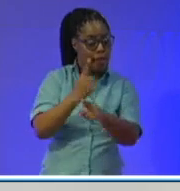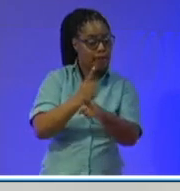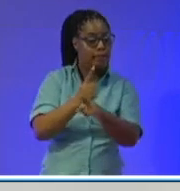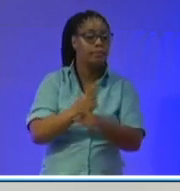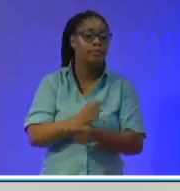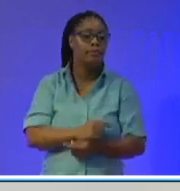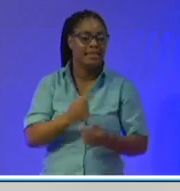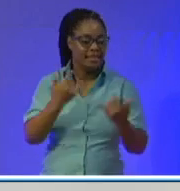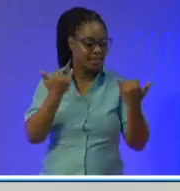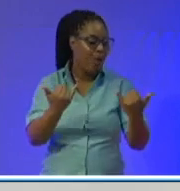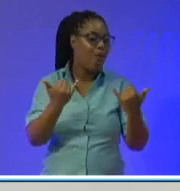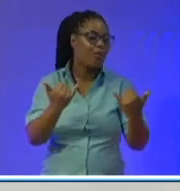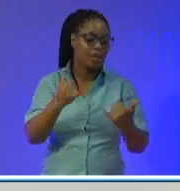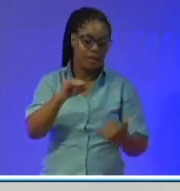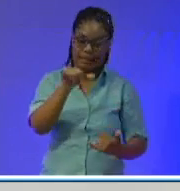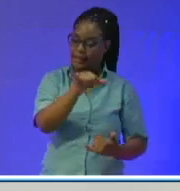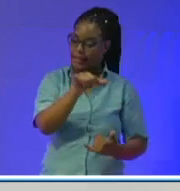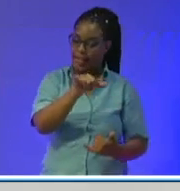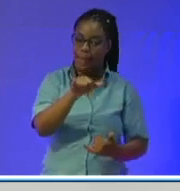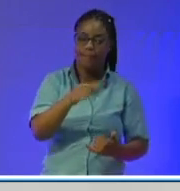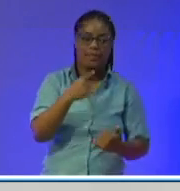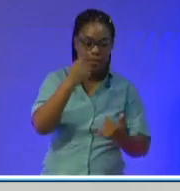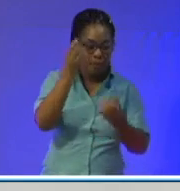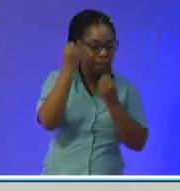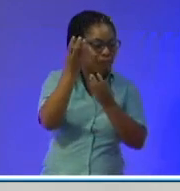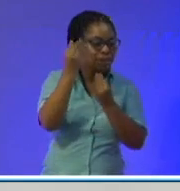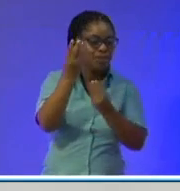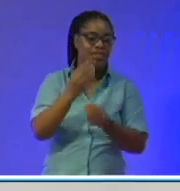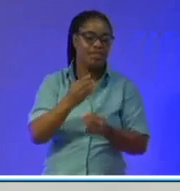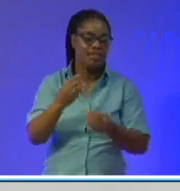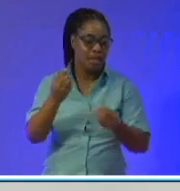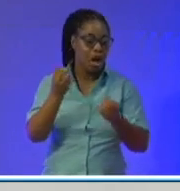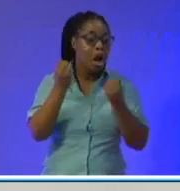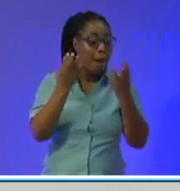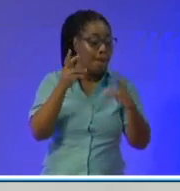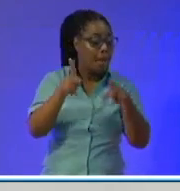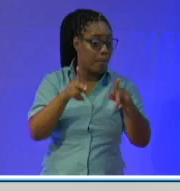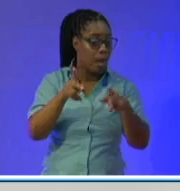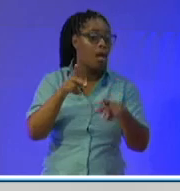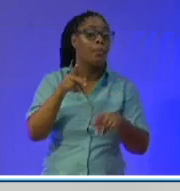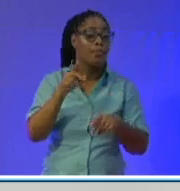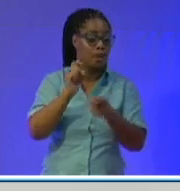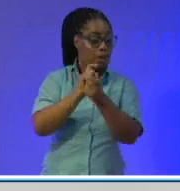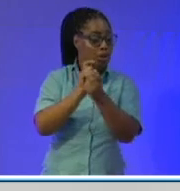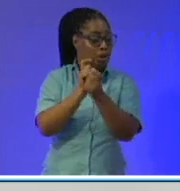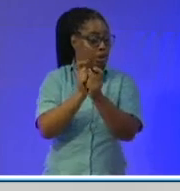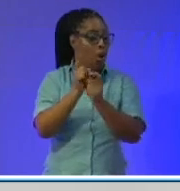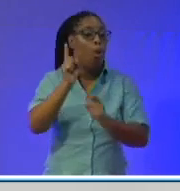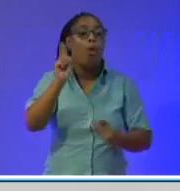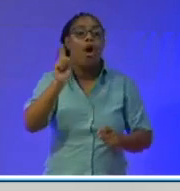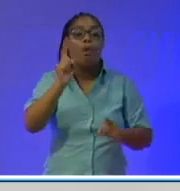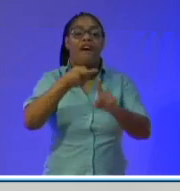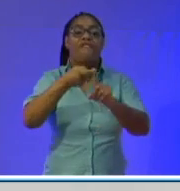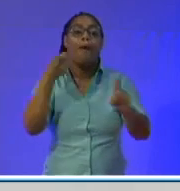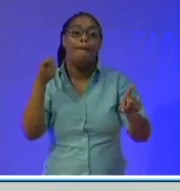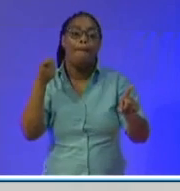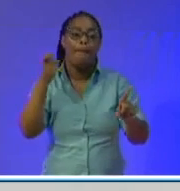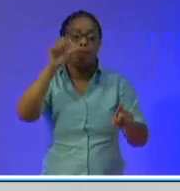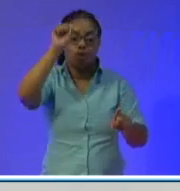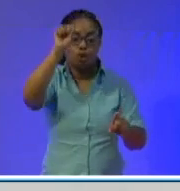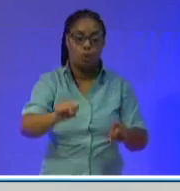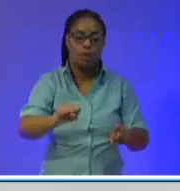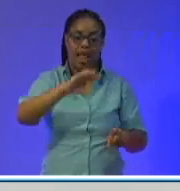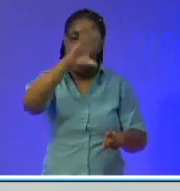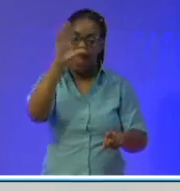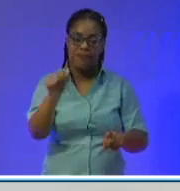being seen, and a lot of it is coming from South Africa, where they've actually identified that there's community transmission. That shows that